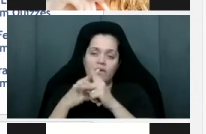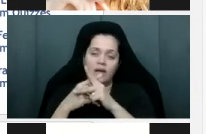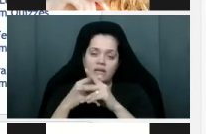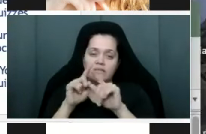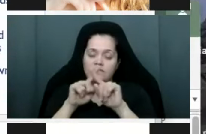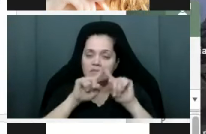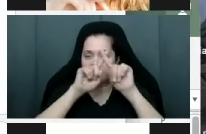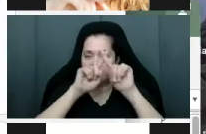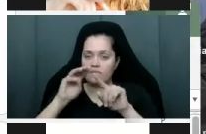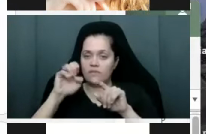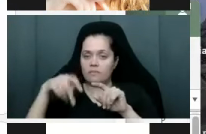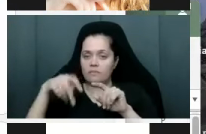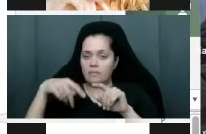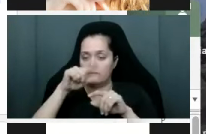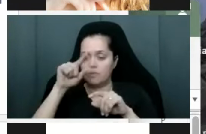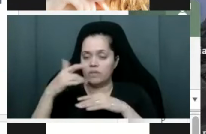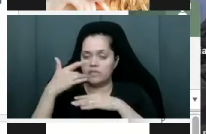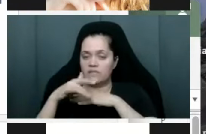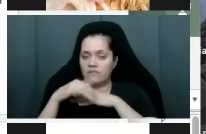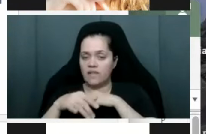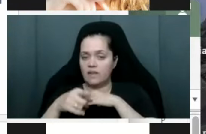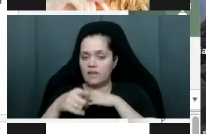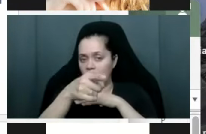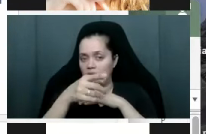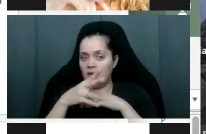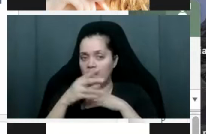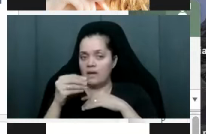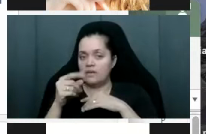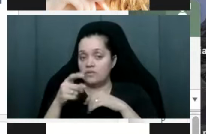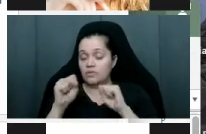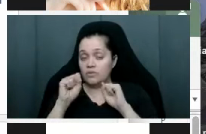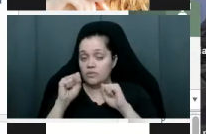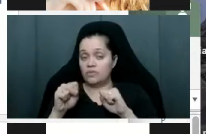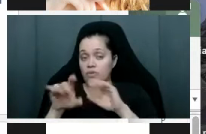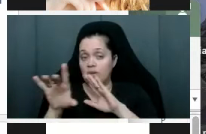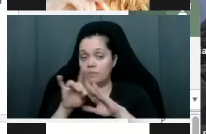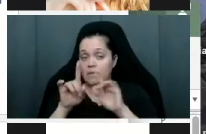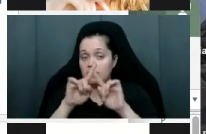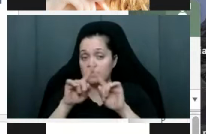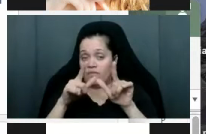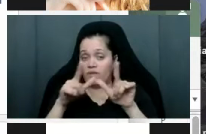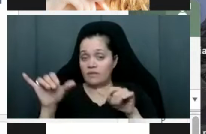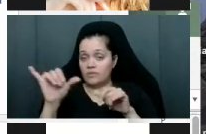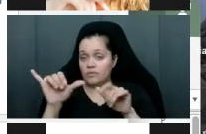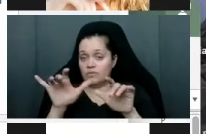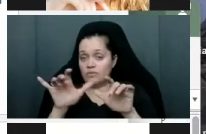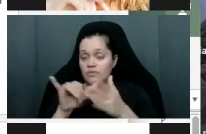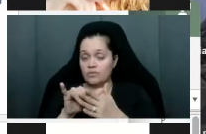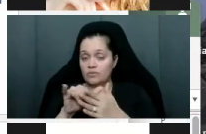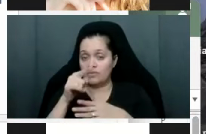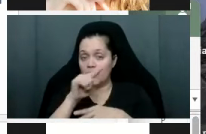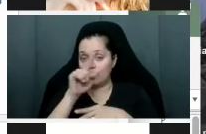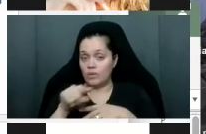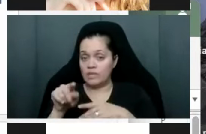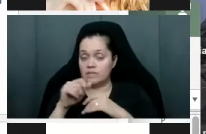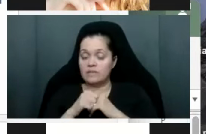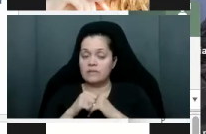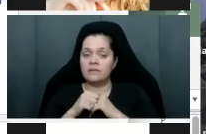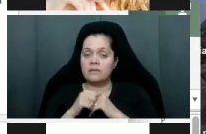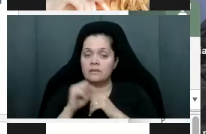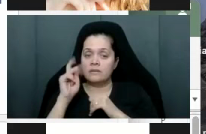map quizzes available there. And you can even choose different languages to do the map quizzes.